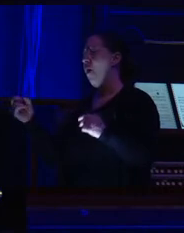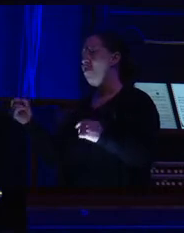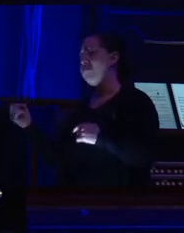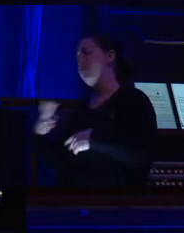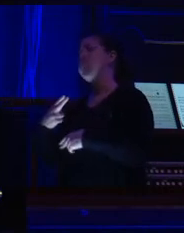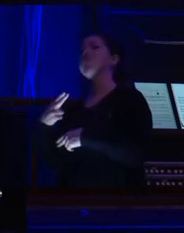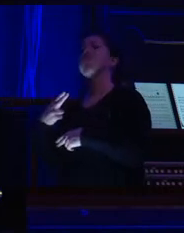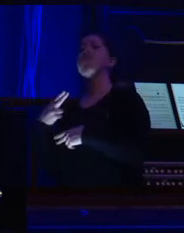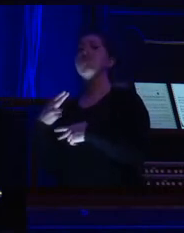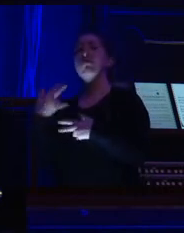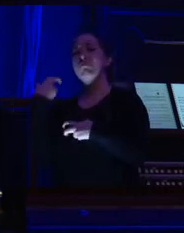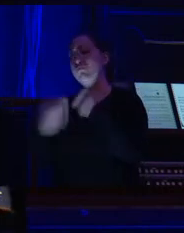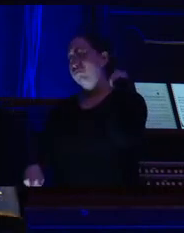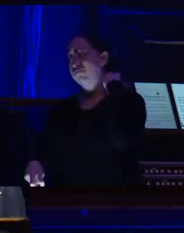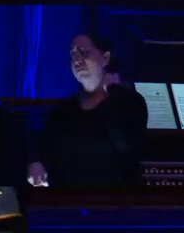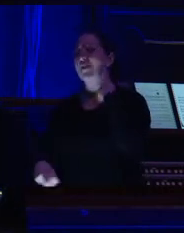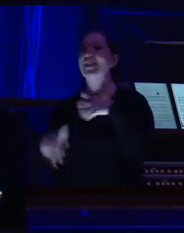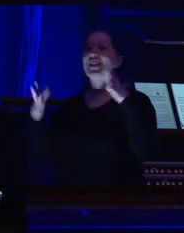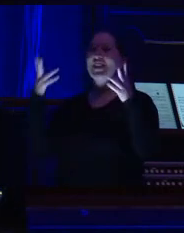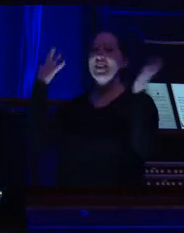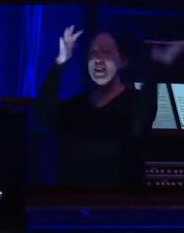difficult. Let's hear it for Wendy.